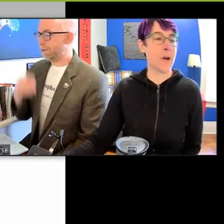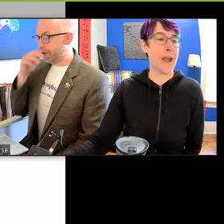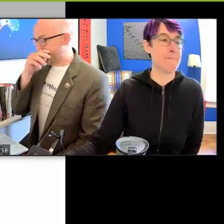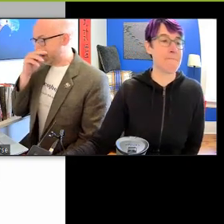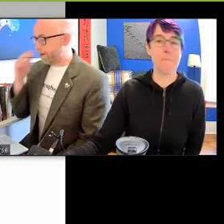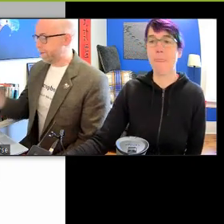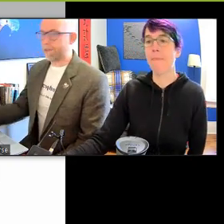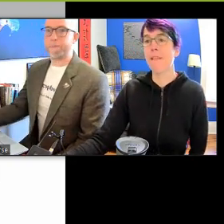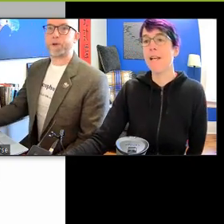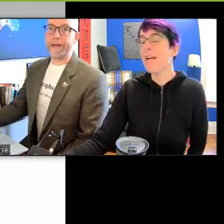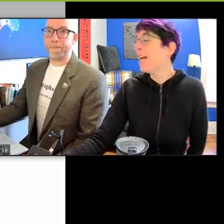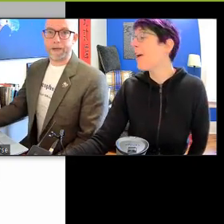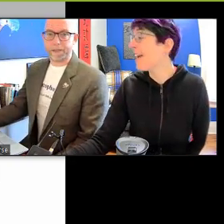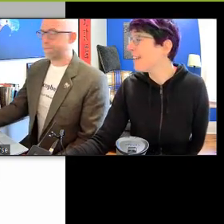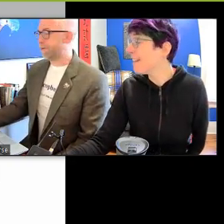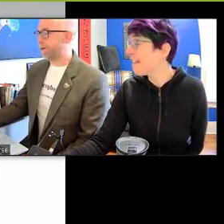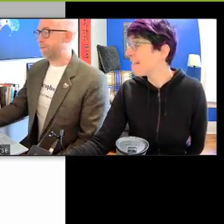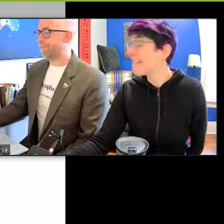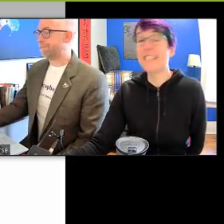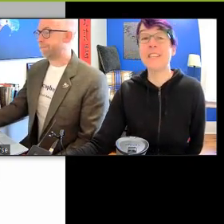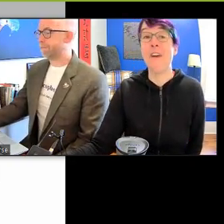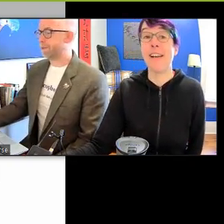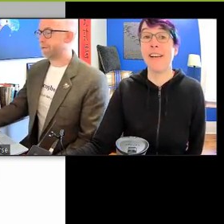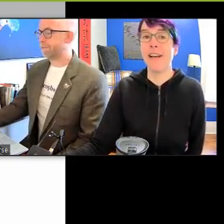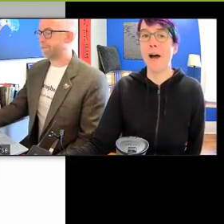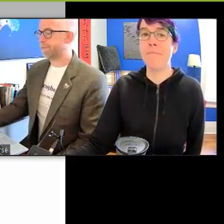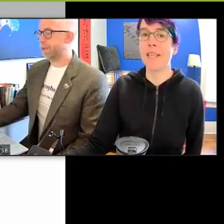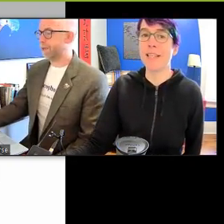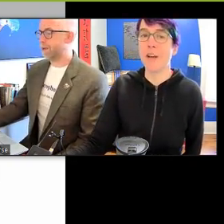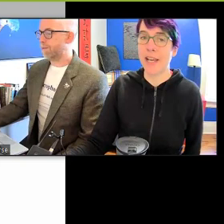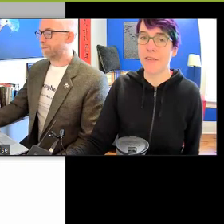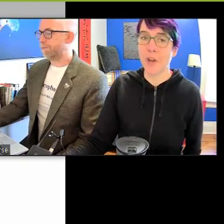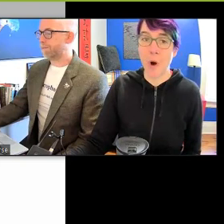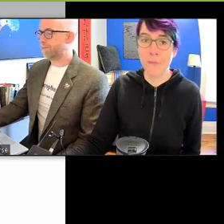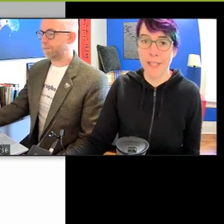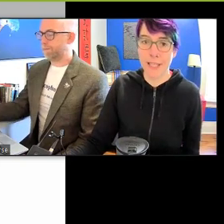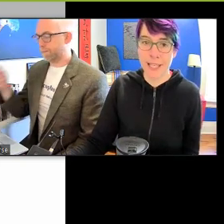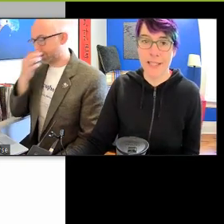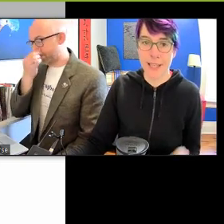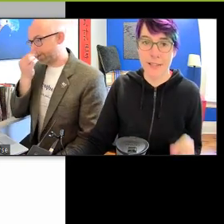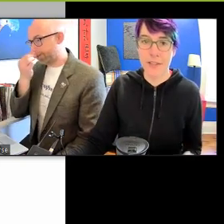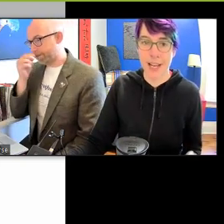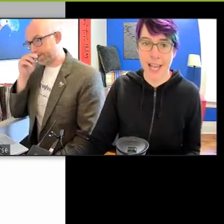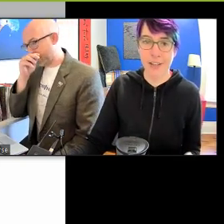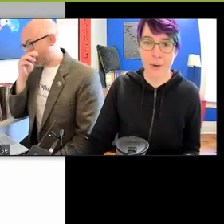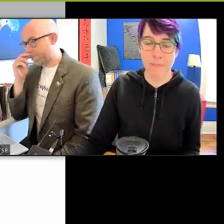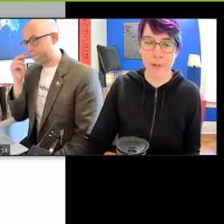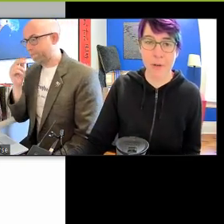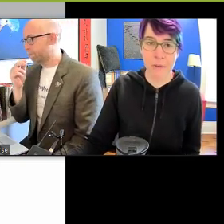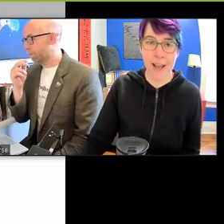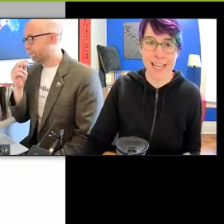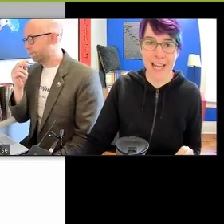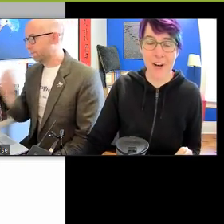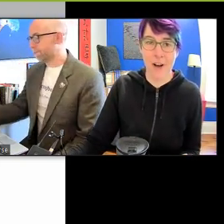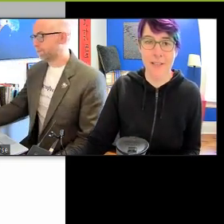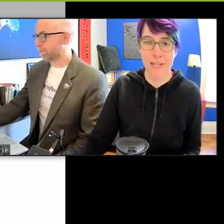For all of the reasons. And okay. This one is not even the top three. Okay. There we go. This is fun. So hopefully this is, again, going to blow